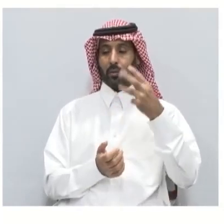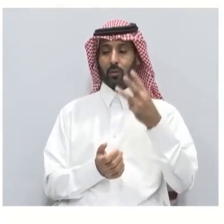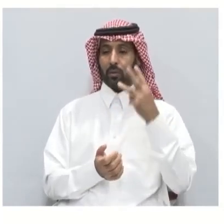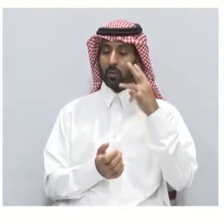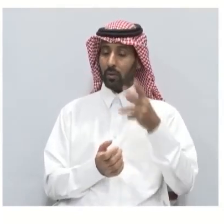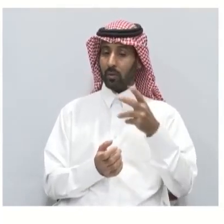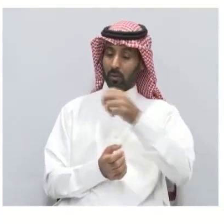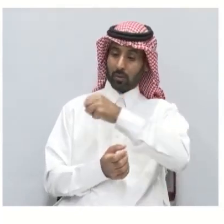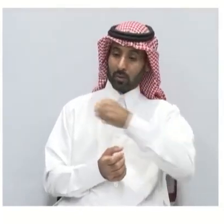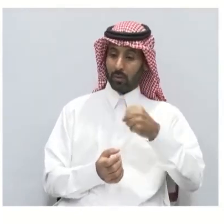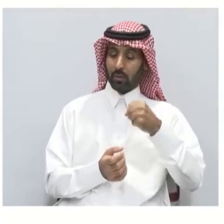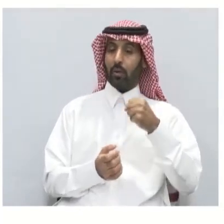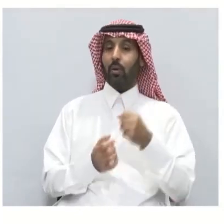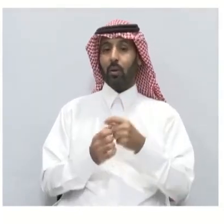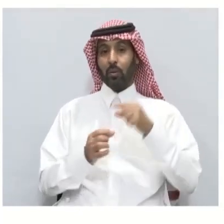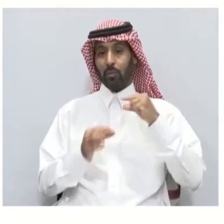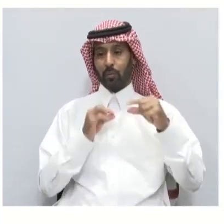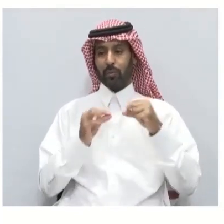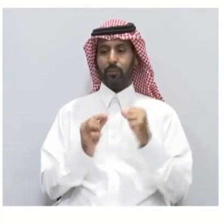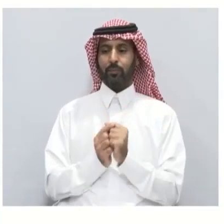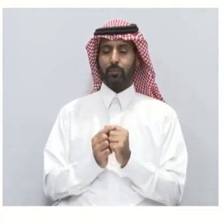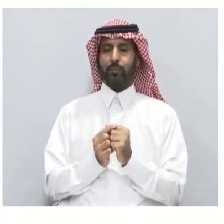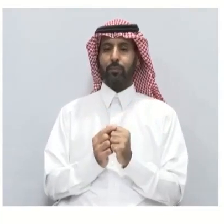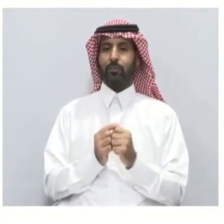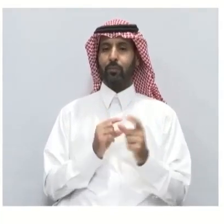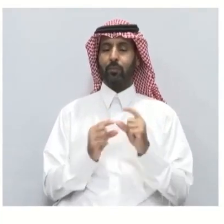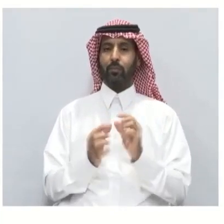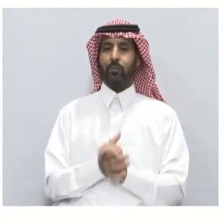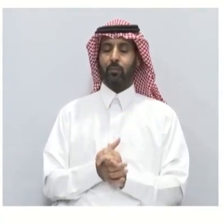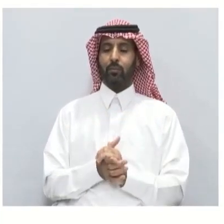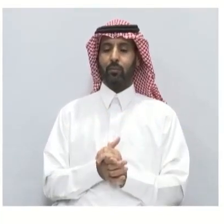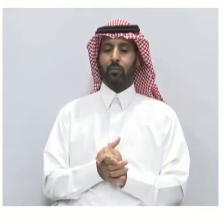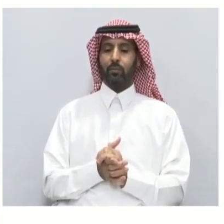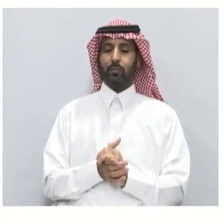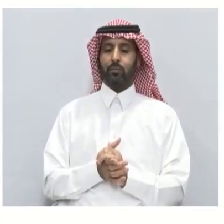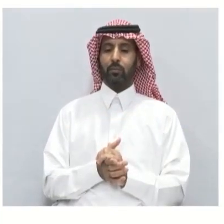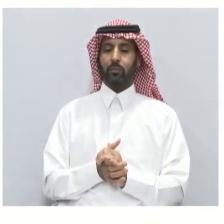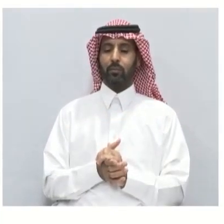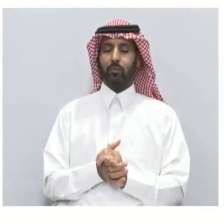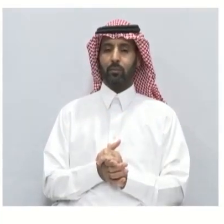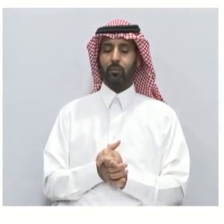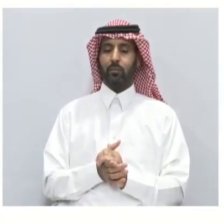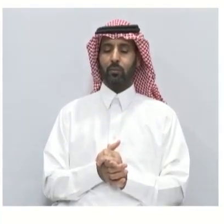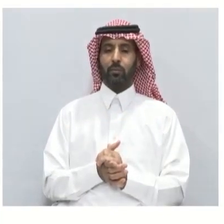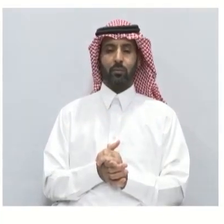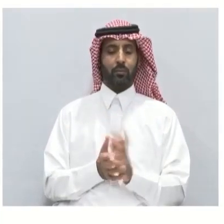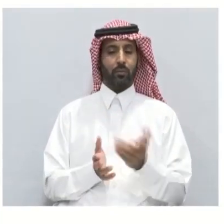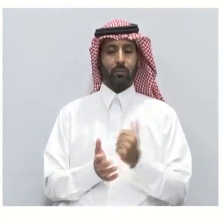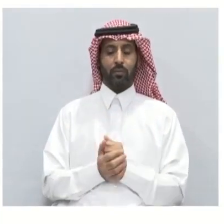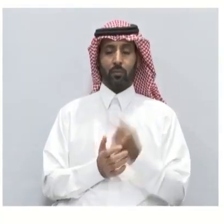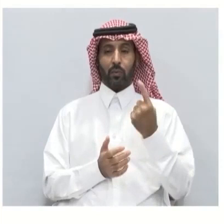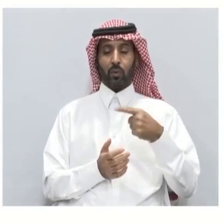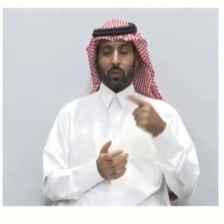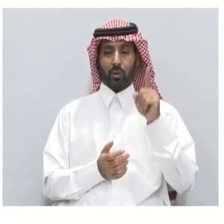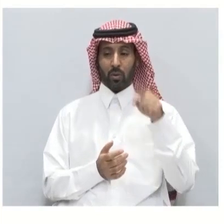van. They hijacked a security van with $1.3 million in it. Second question,